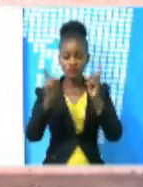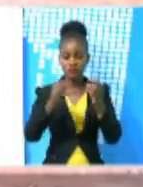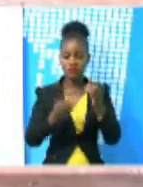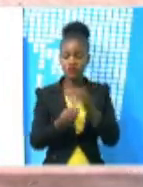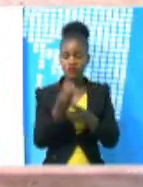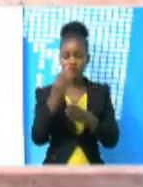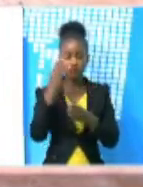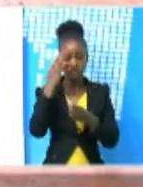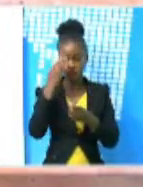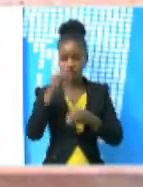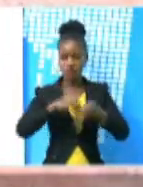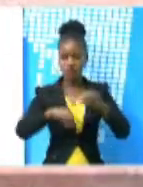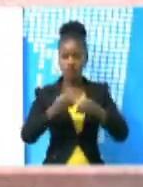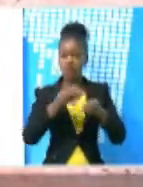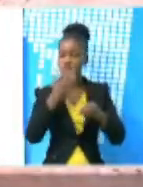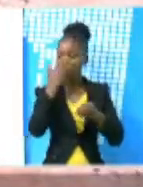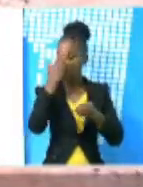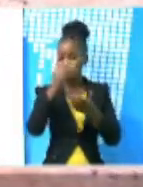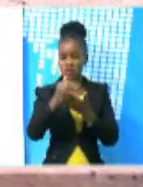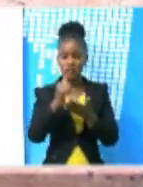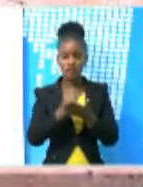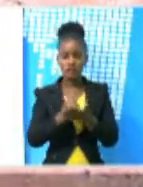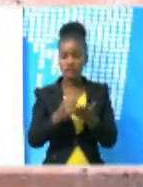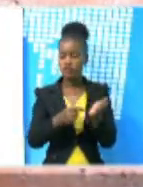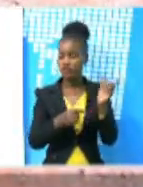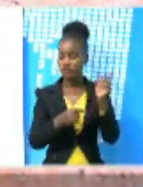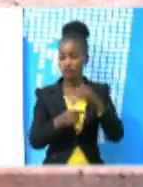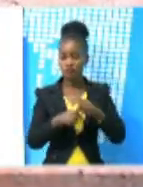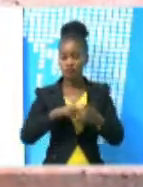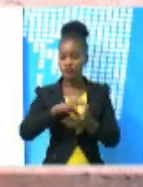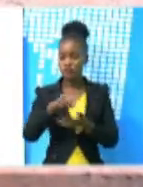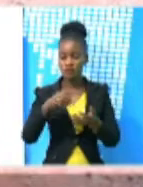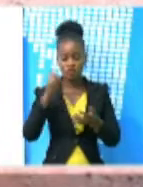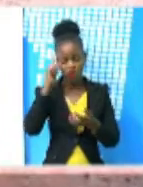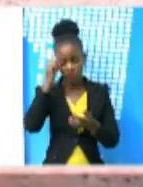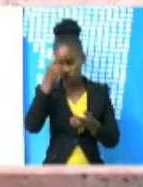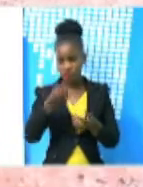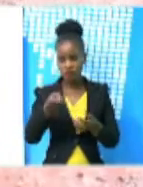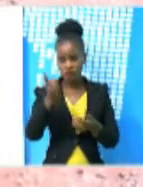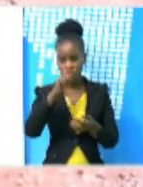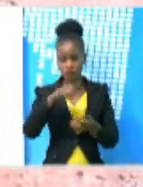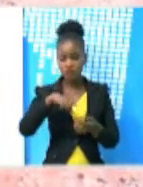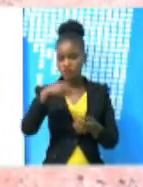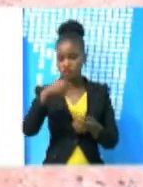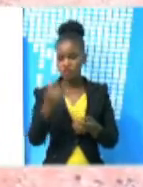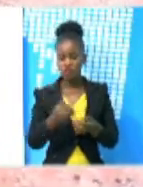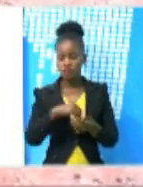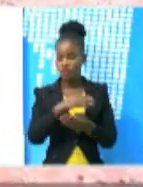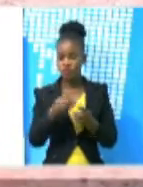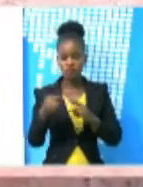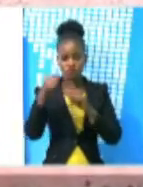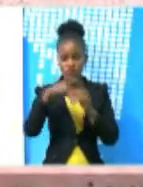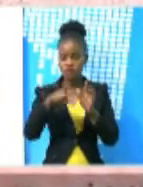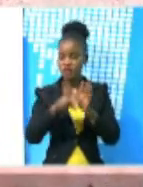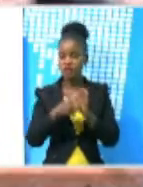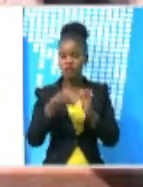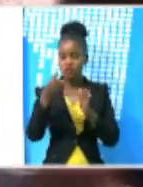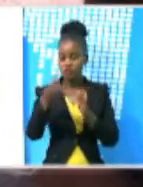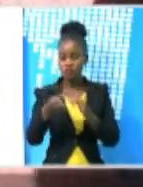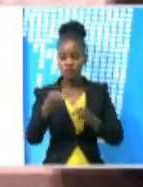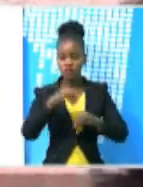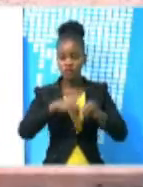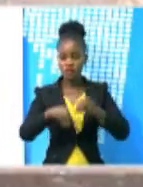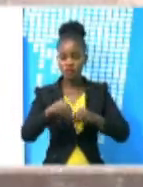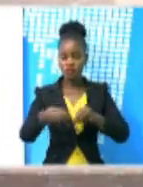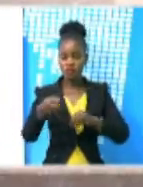raises funds in a variety of ways, independent of conventional government taxing schemes. According to legislators, this fund